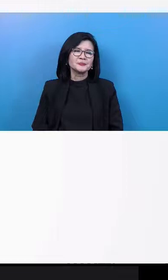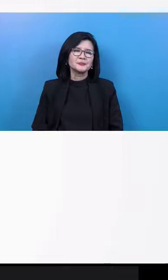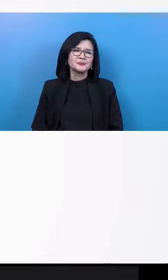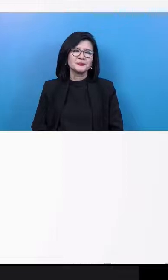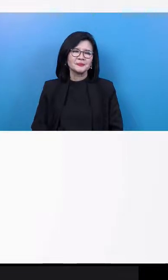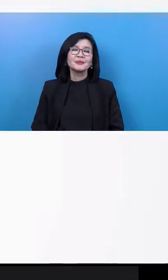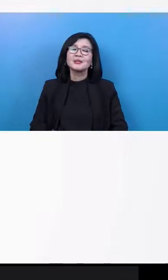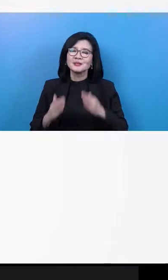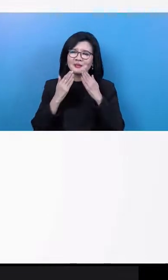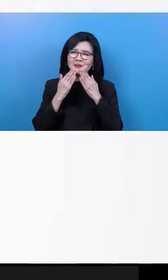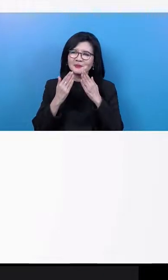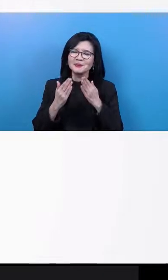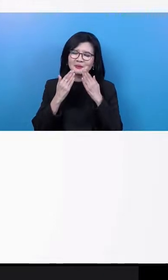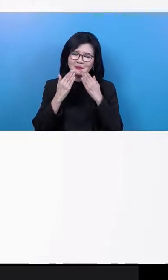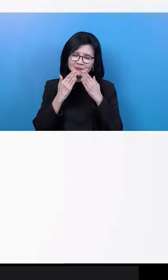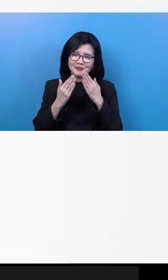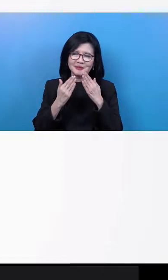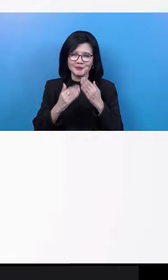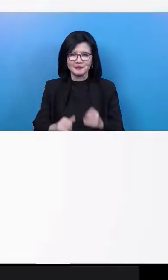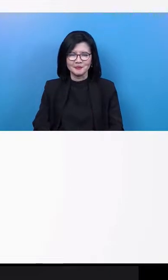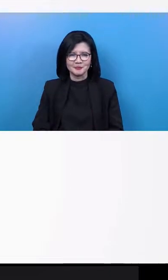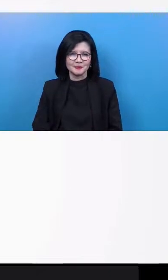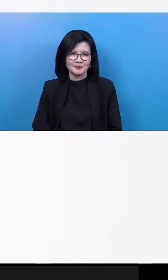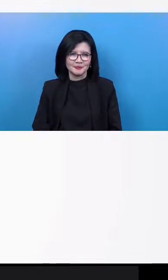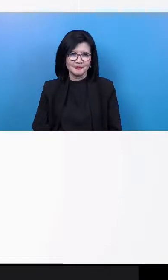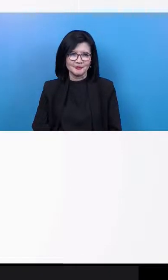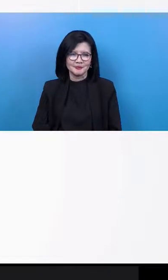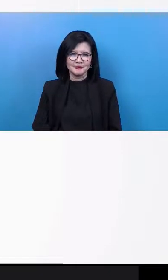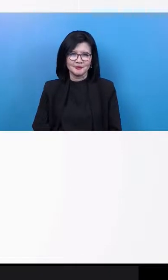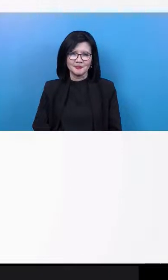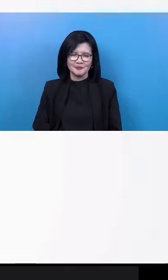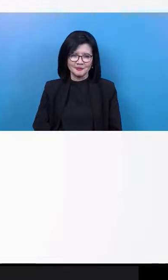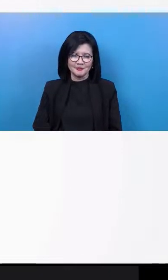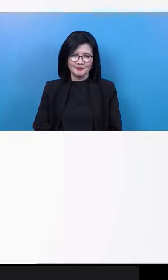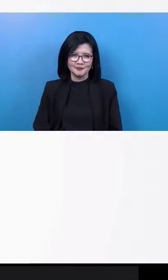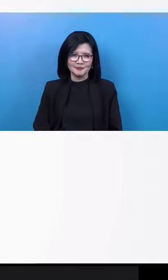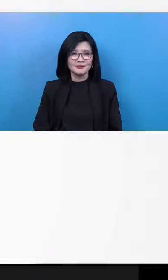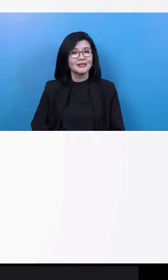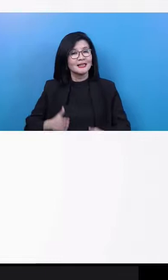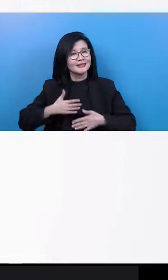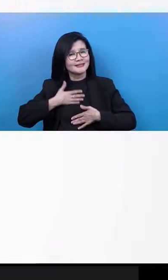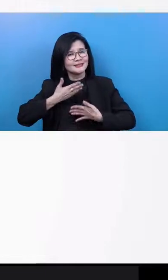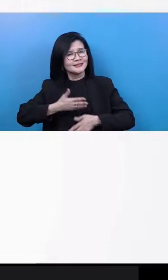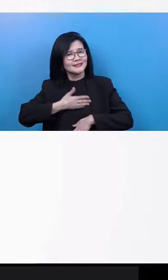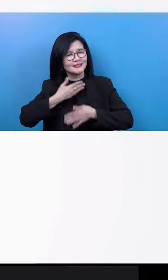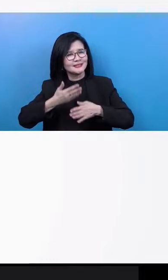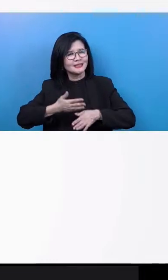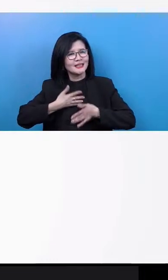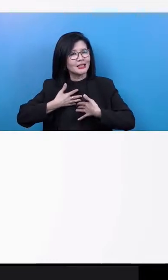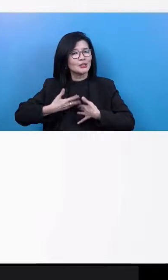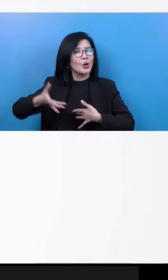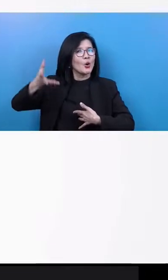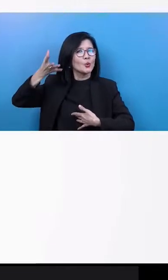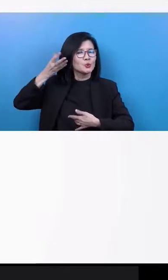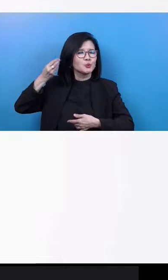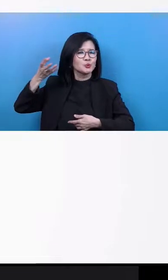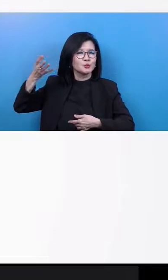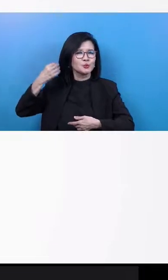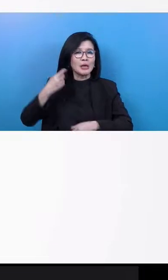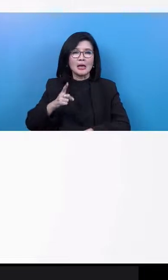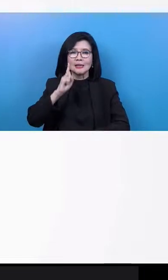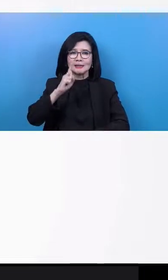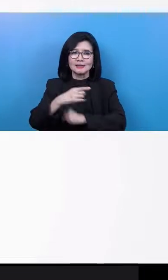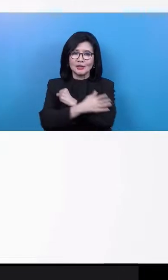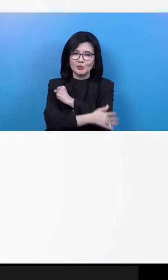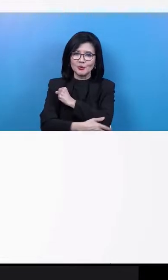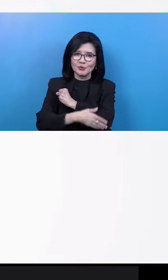Thank you very much. I think it's heartening to hear that one country has actually